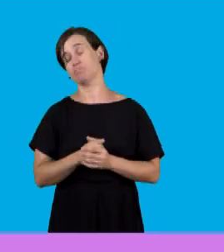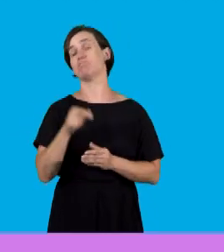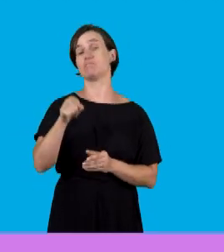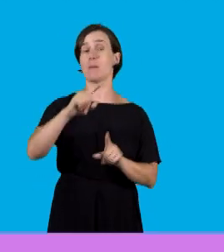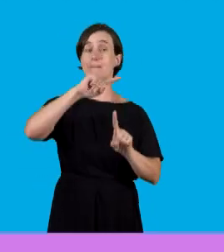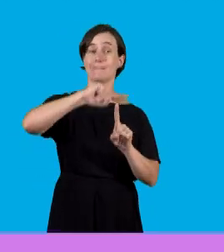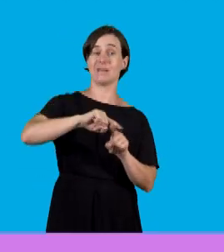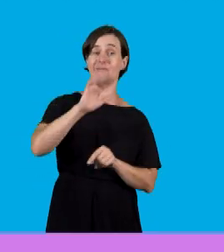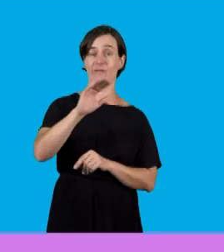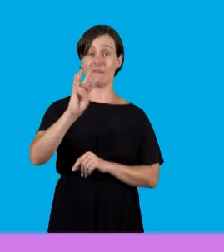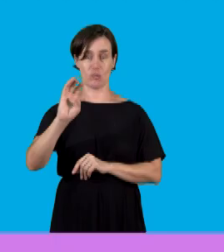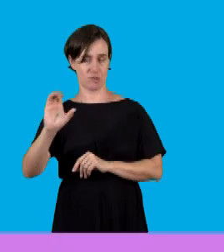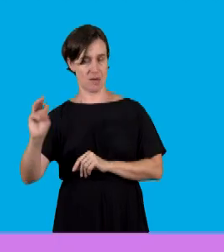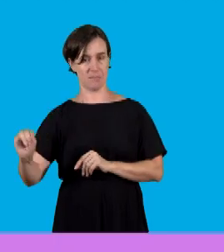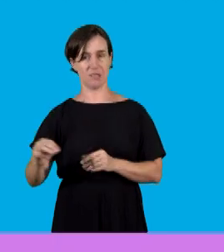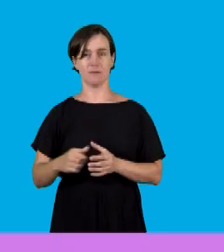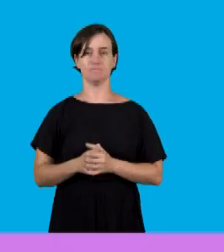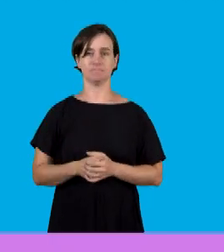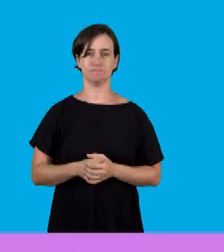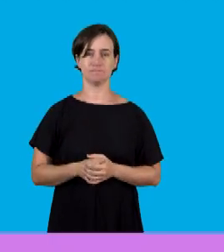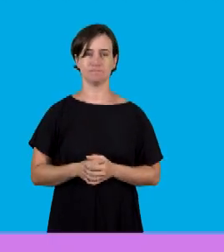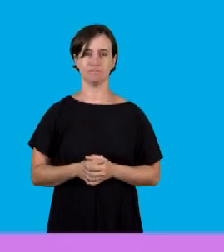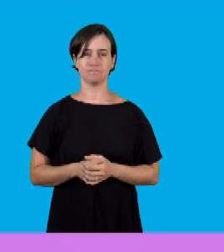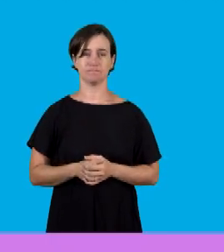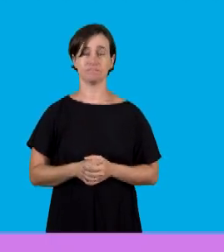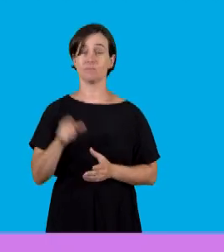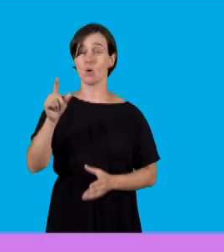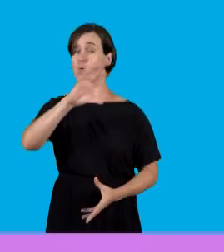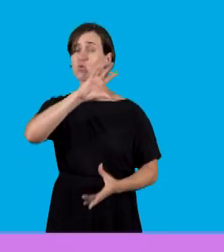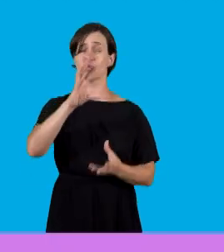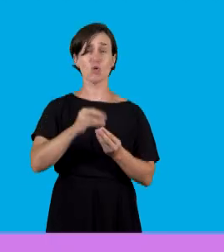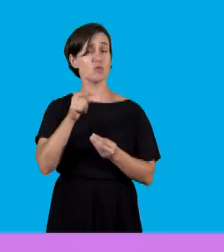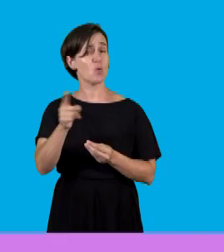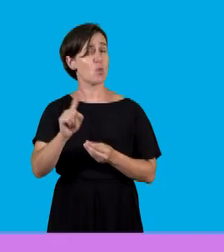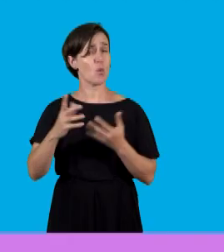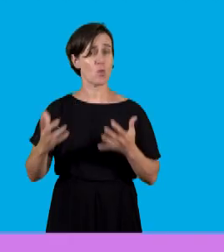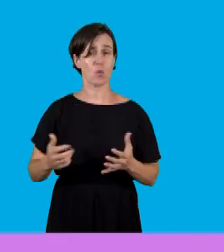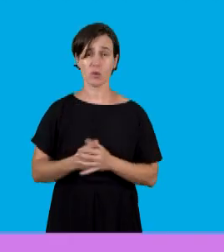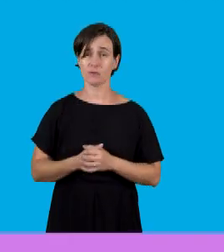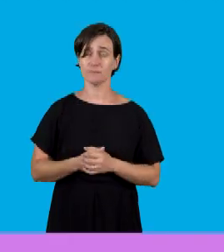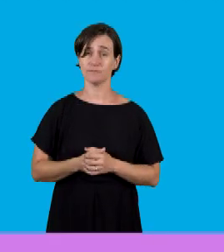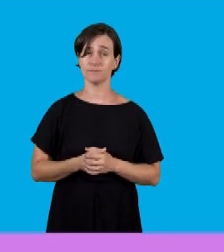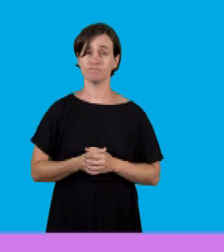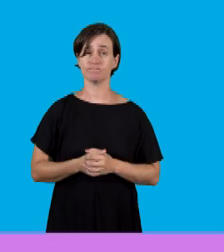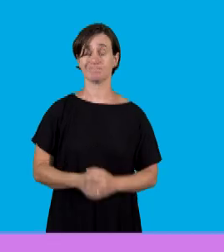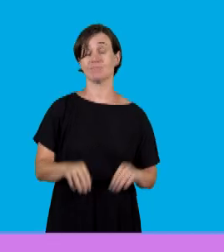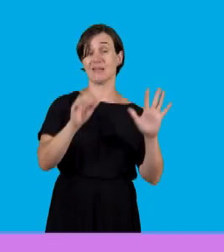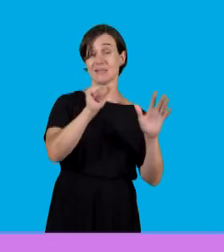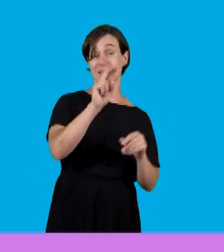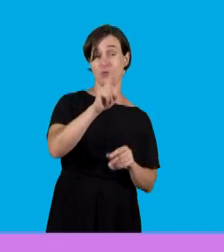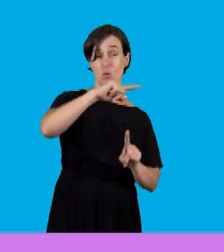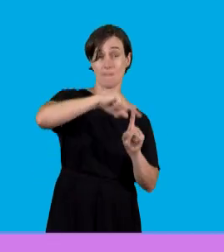12.3 centimeters plus 54 centimeters. What total centimeters are we getting? So we